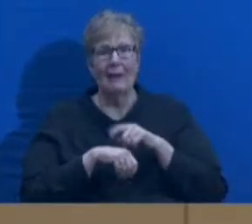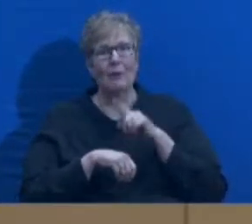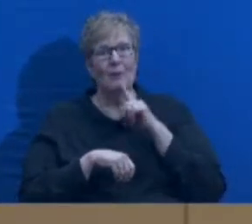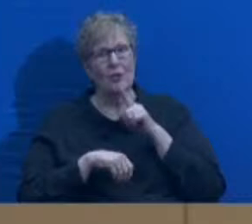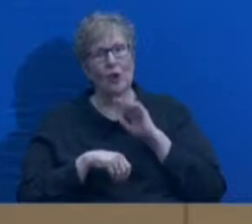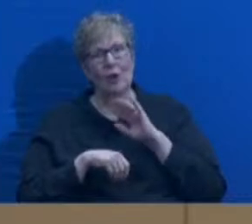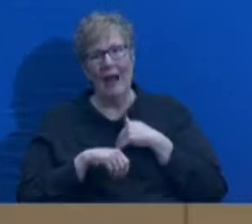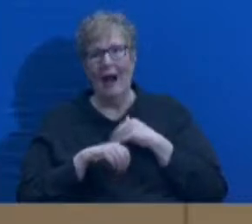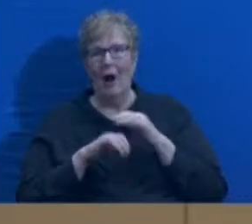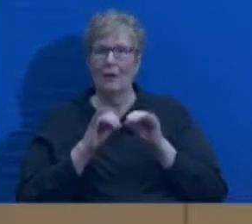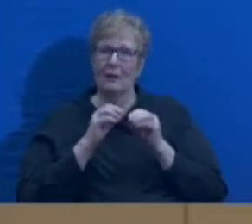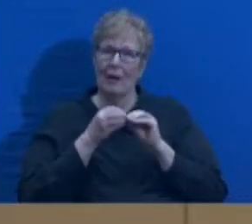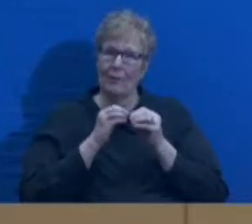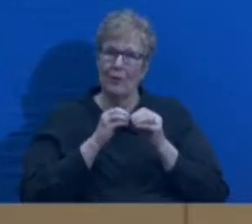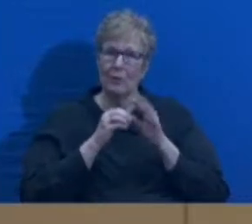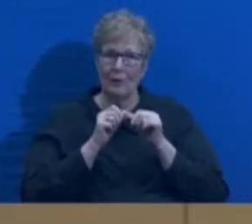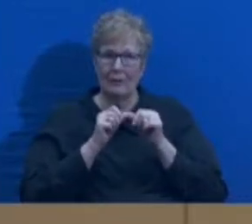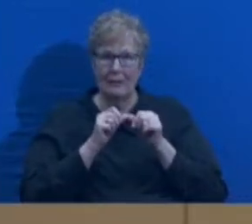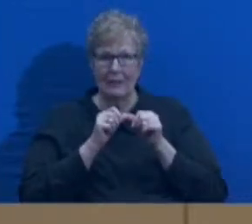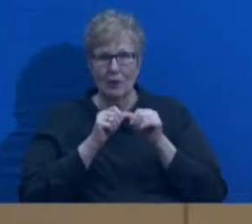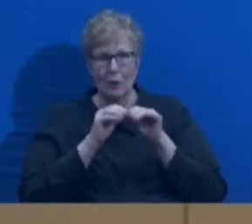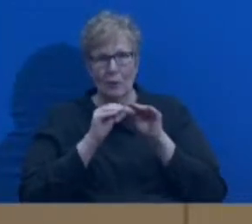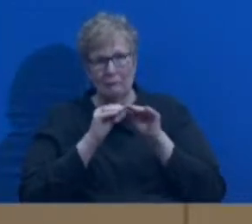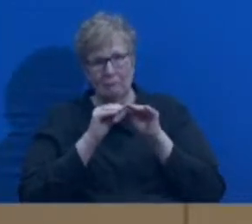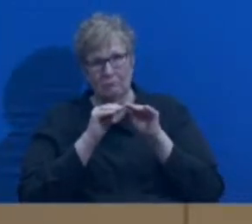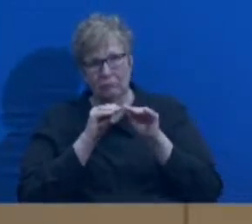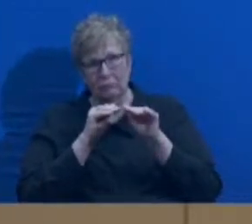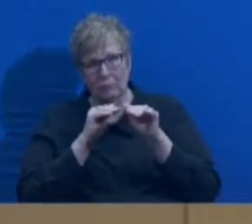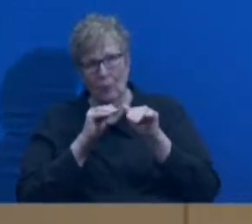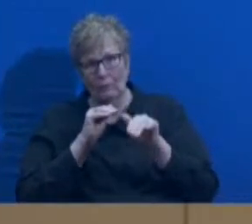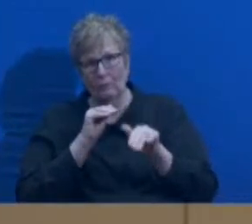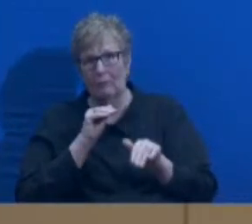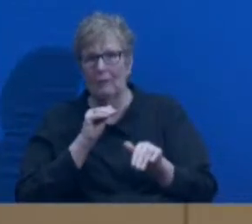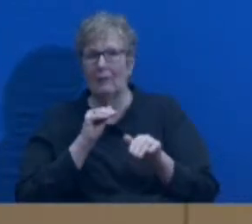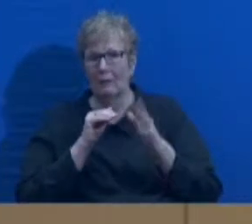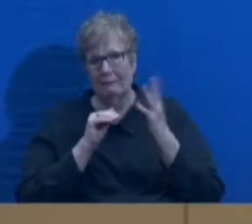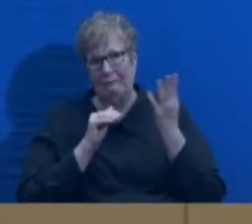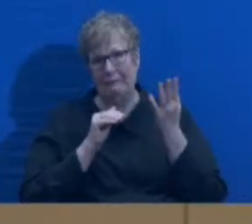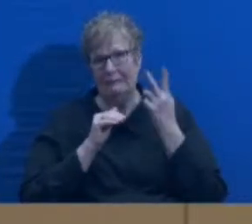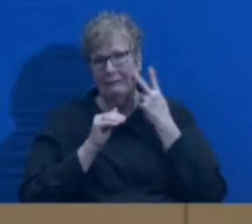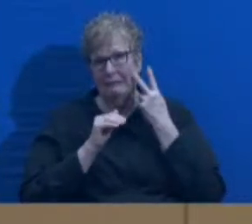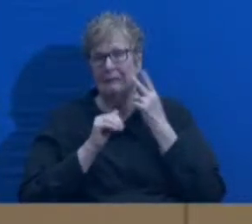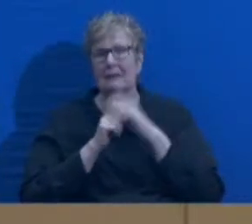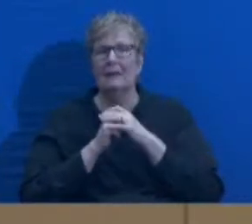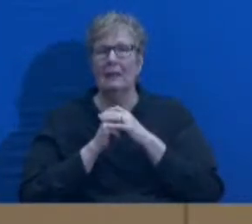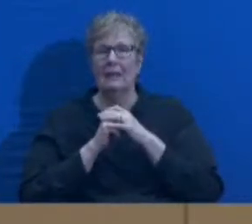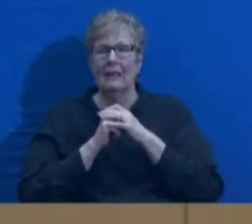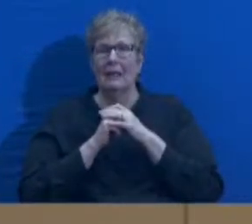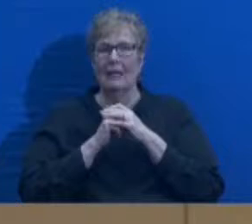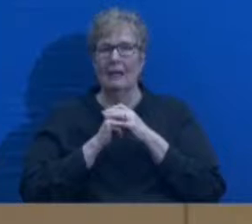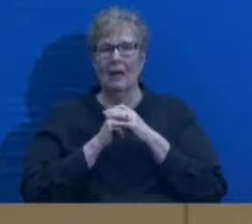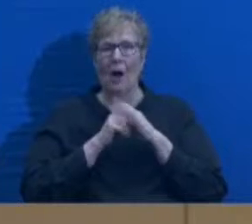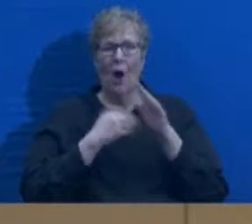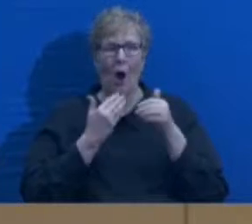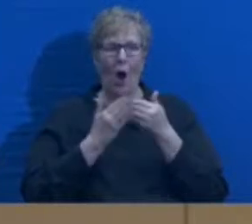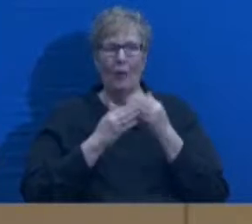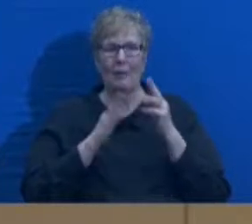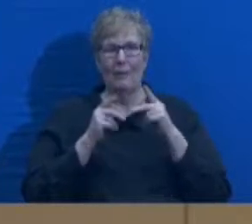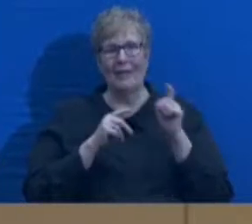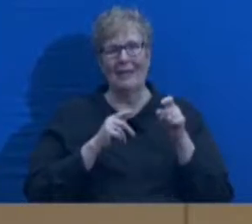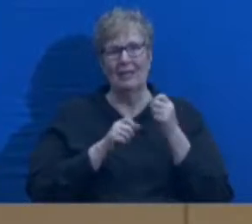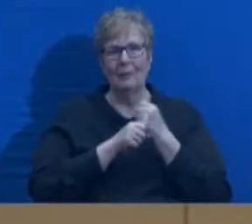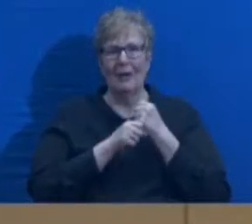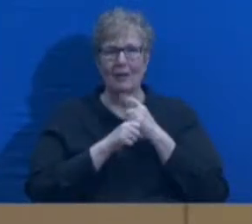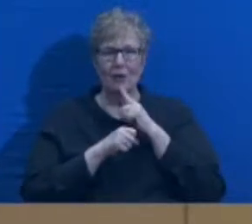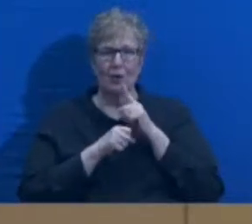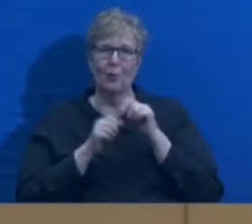metrics continue to trend in the right direction. As emphasized by everyone who's been up here today, we need to make sure that